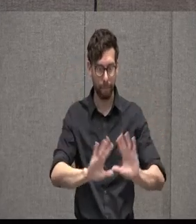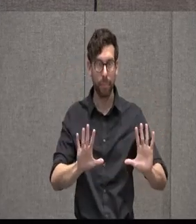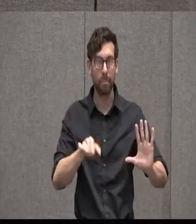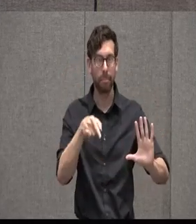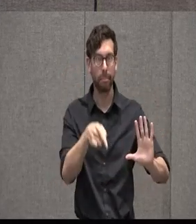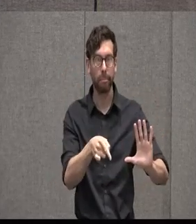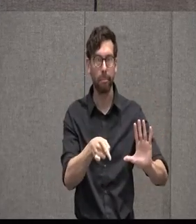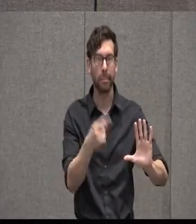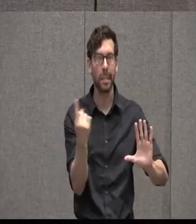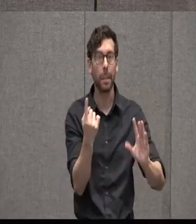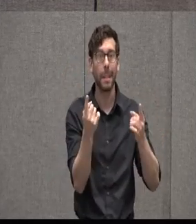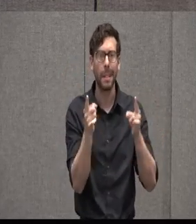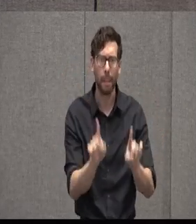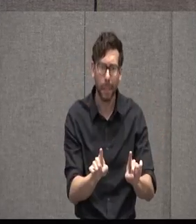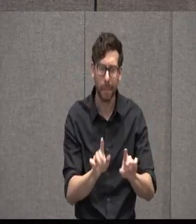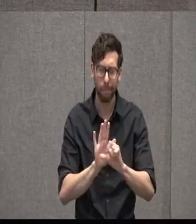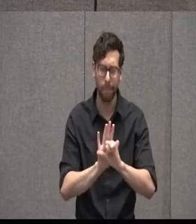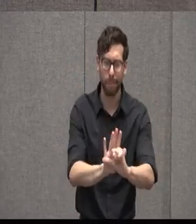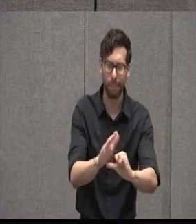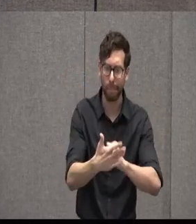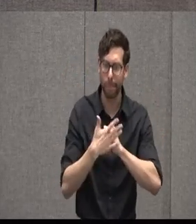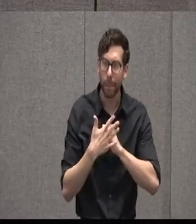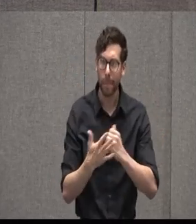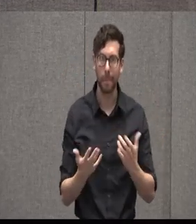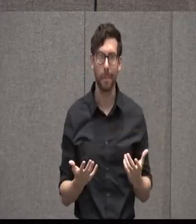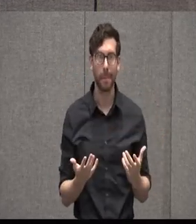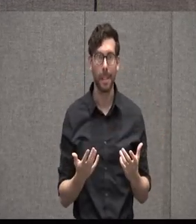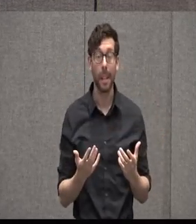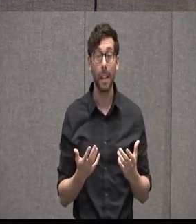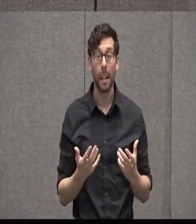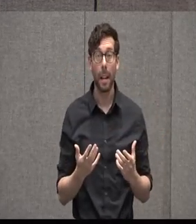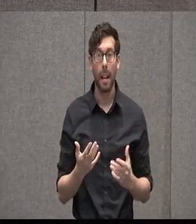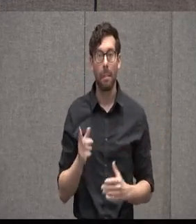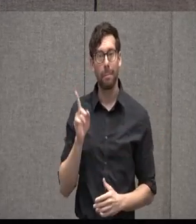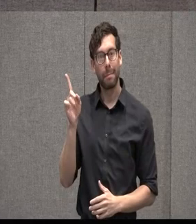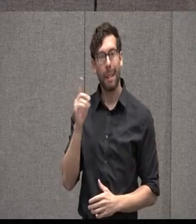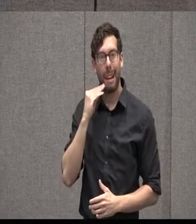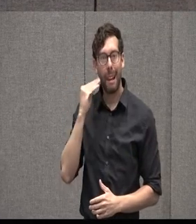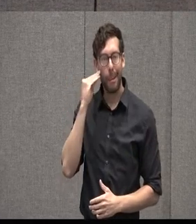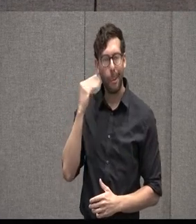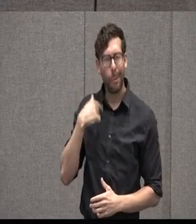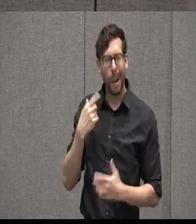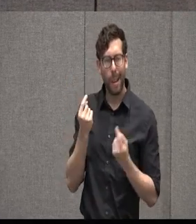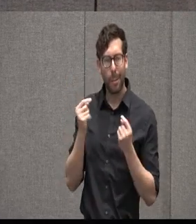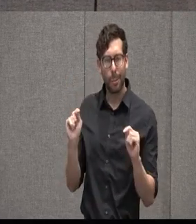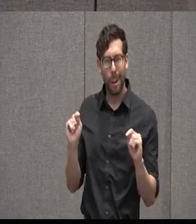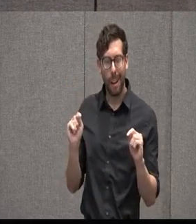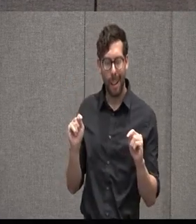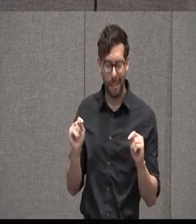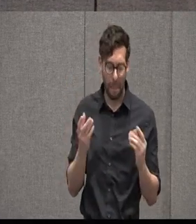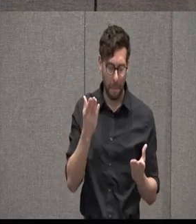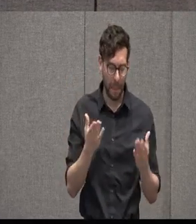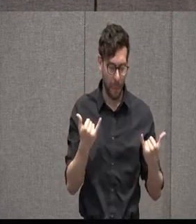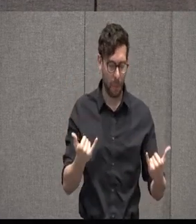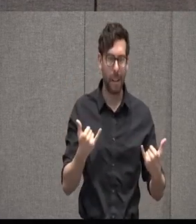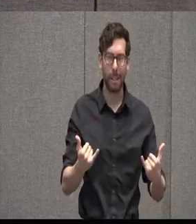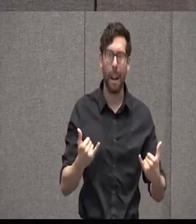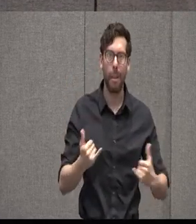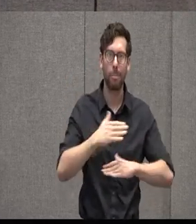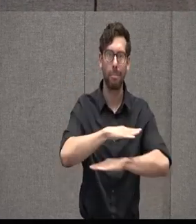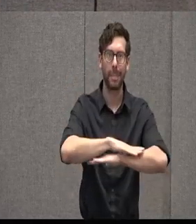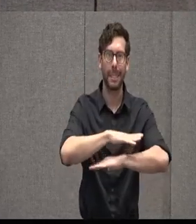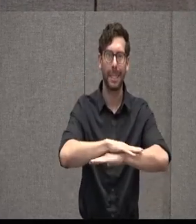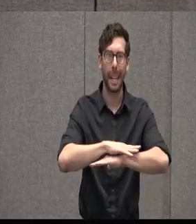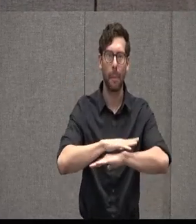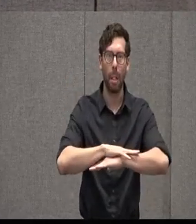pull or a push. When I tried this at home, and I'm not sure if it's not working on this cloth here, I was